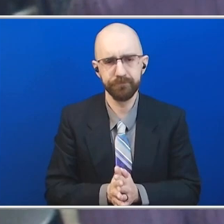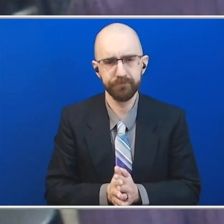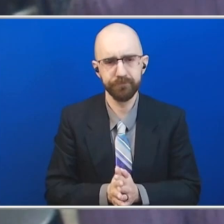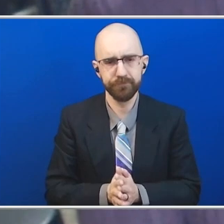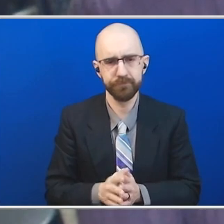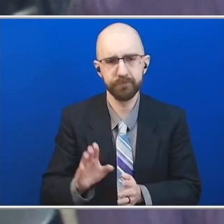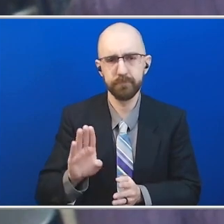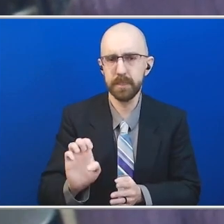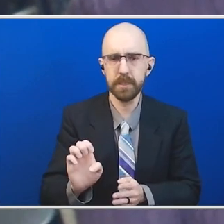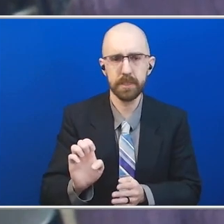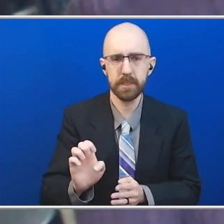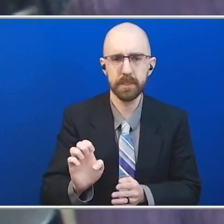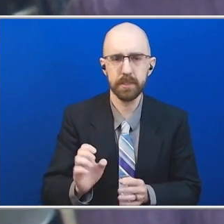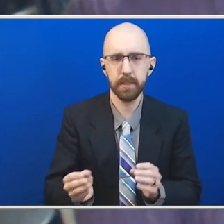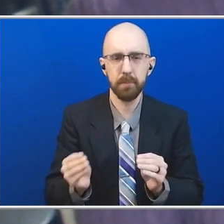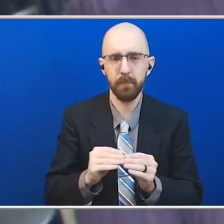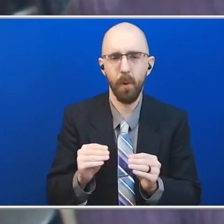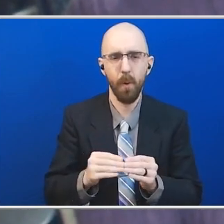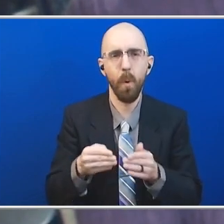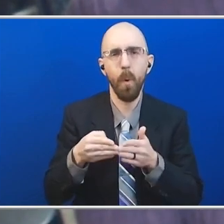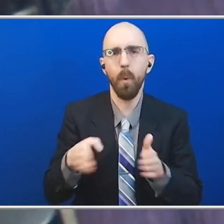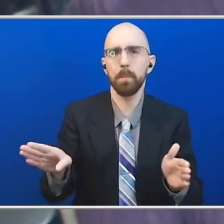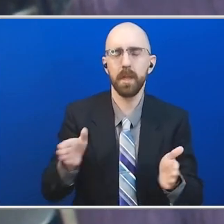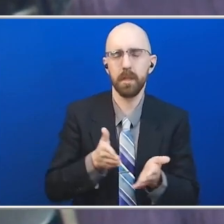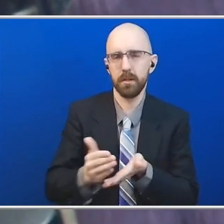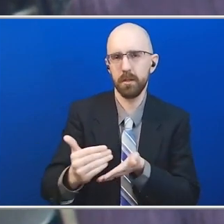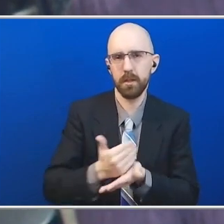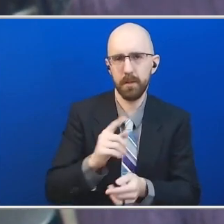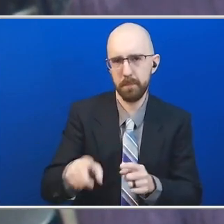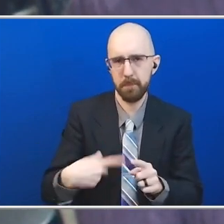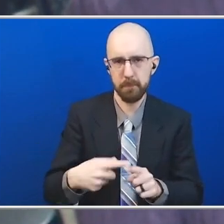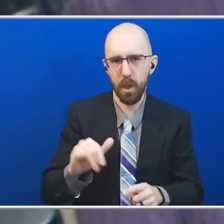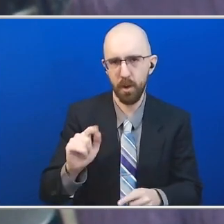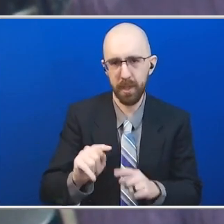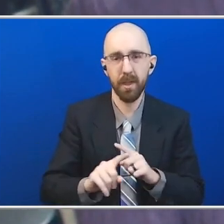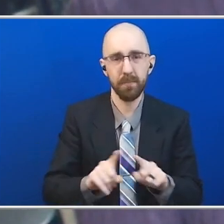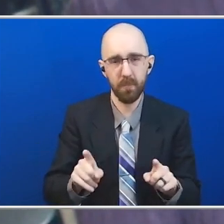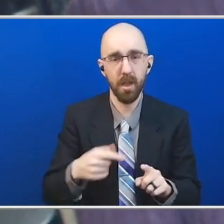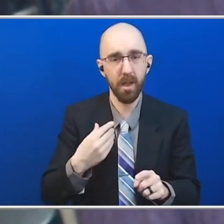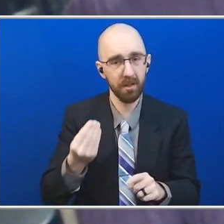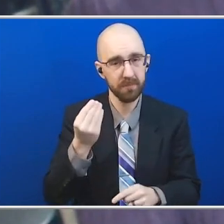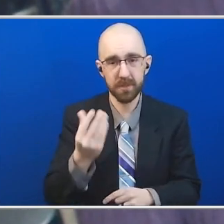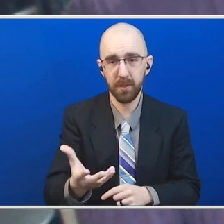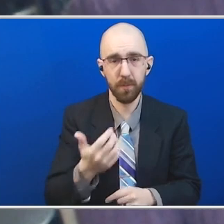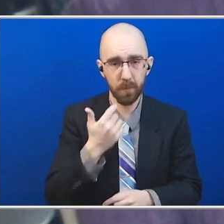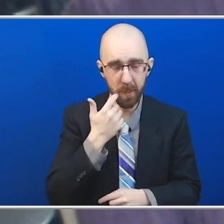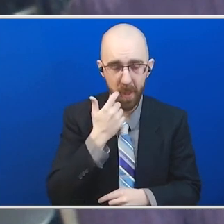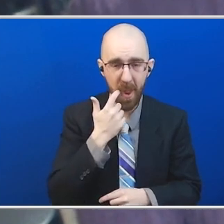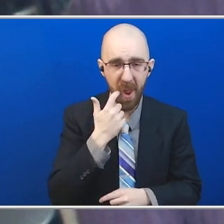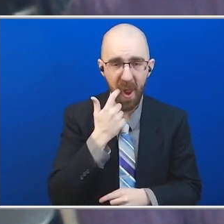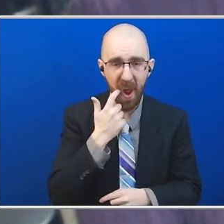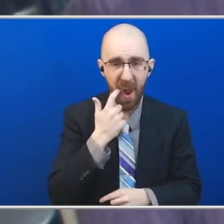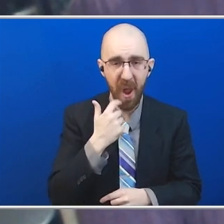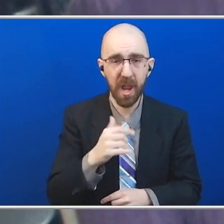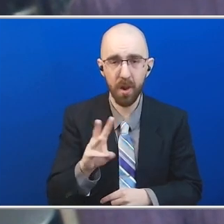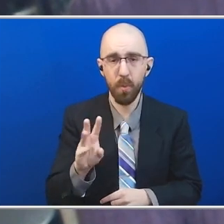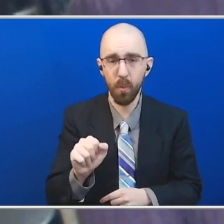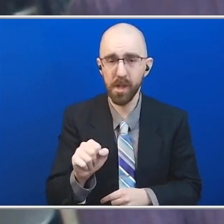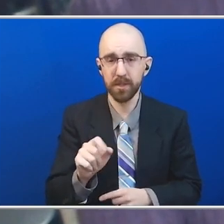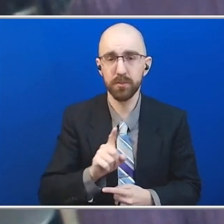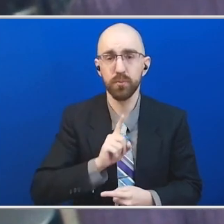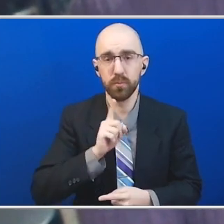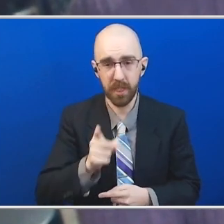be more open about it. And but I'll tell you what, it was so real